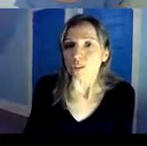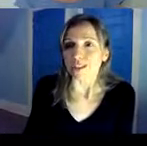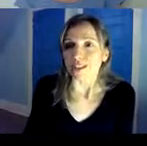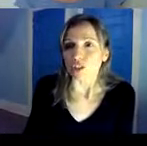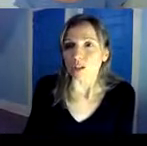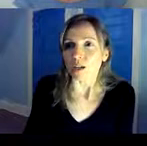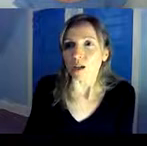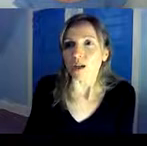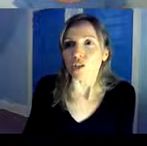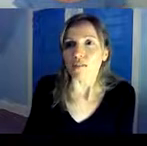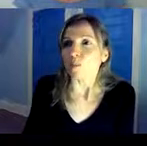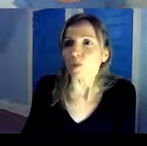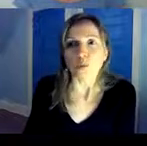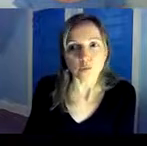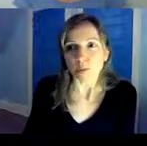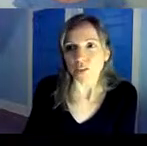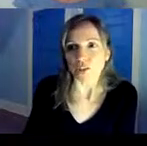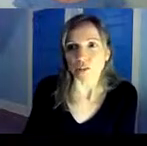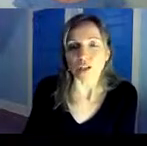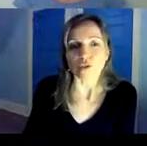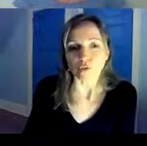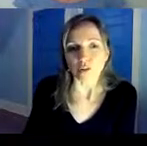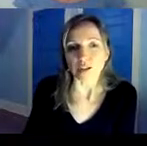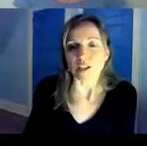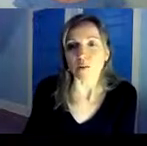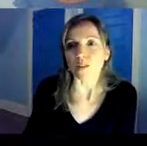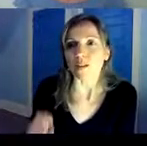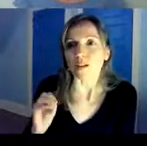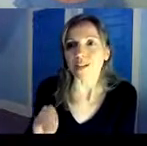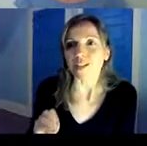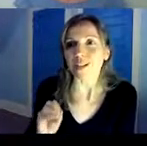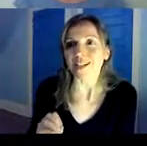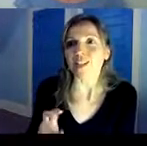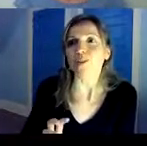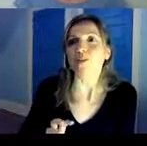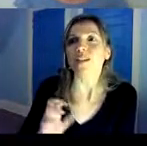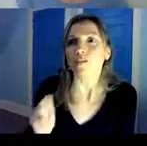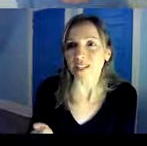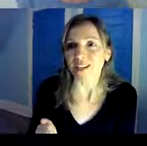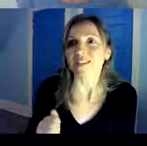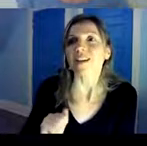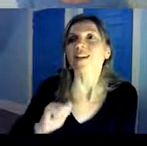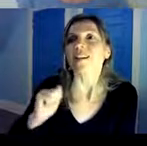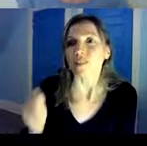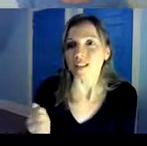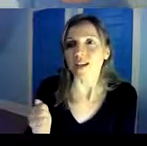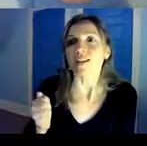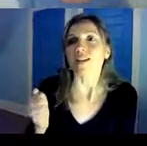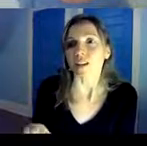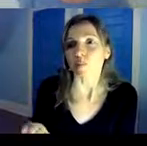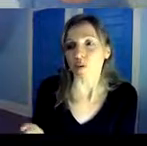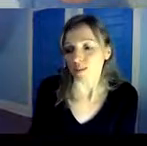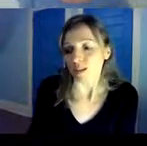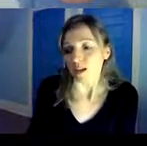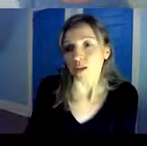about specialization and just have the most beautiful pictures and stories about the intimate connection between native plants, native insects,